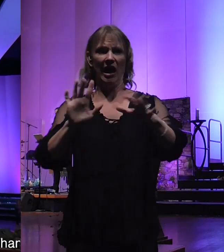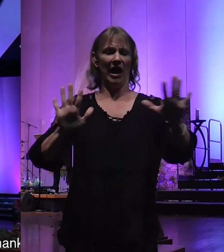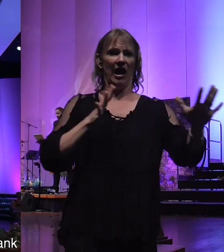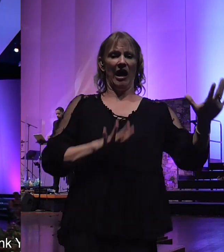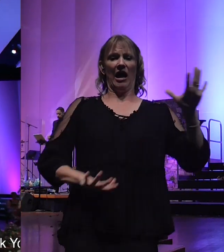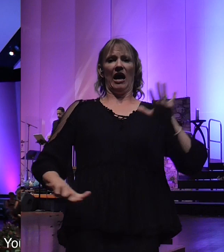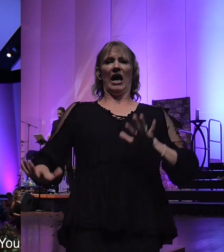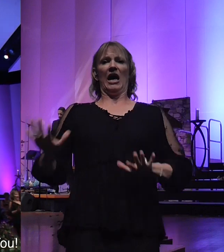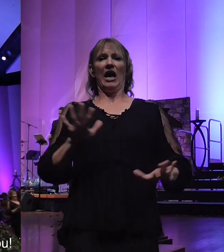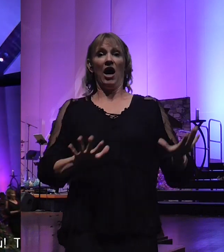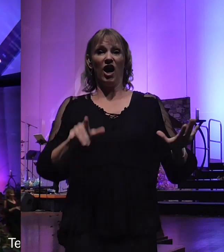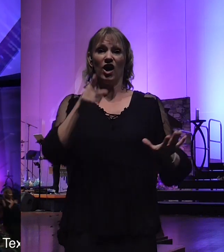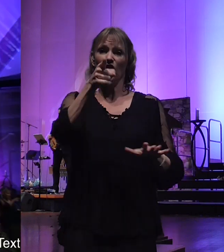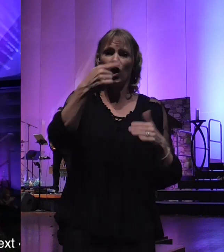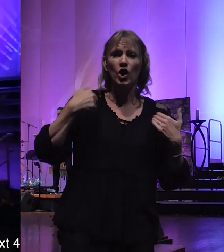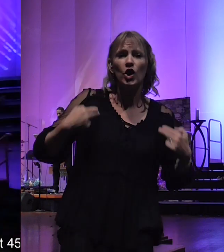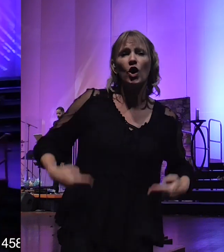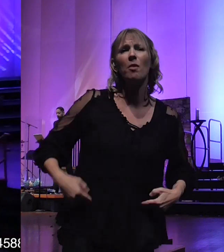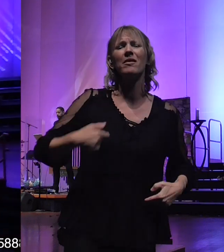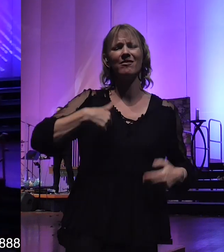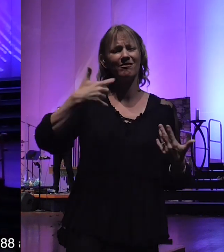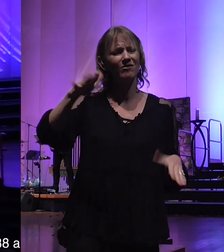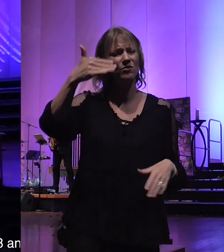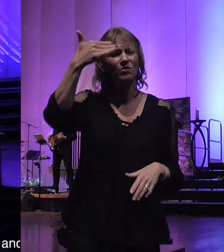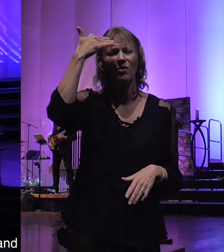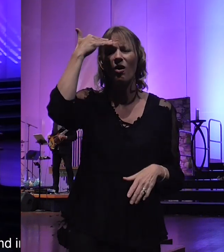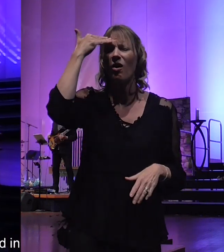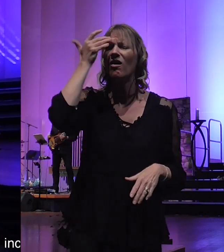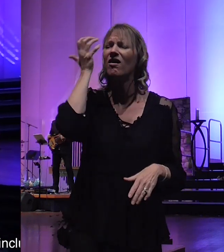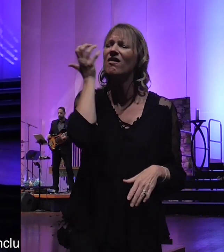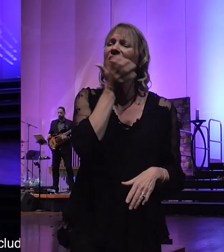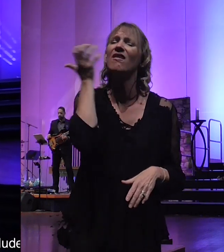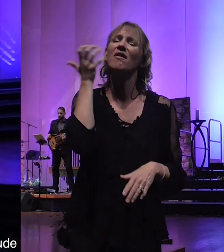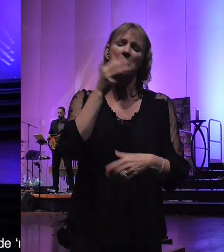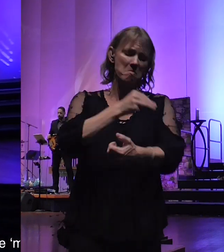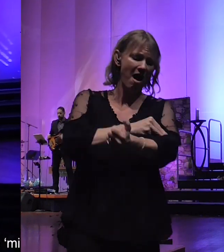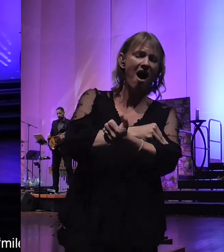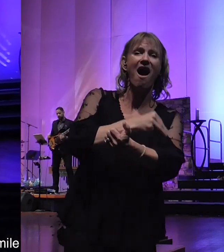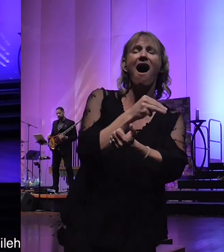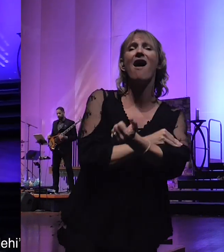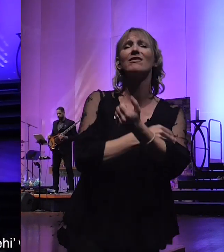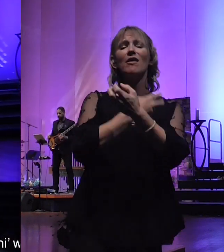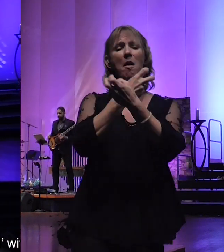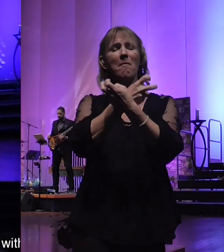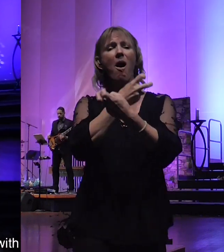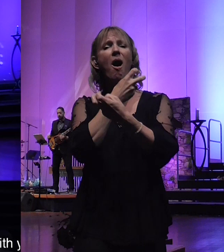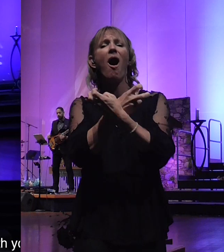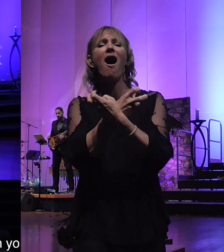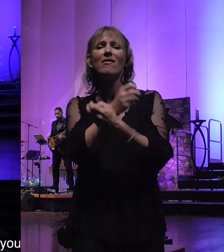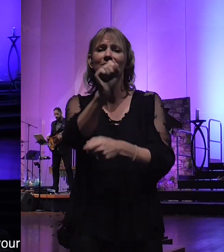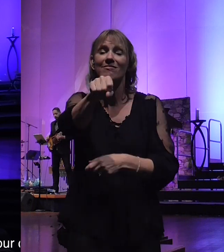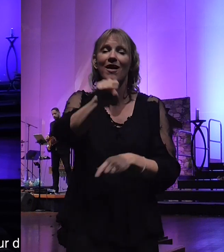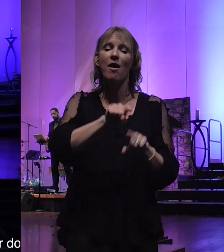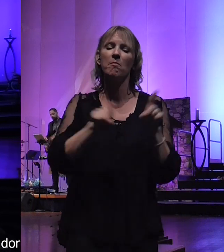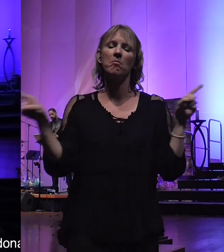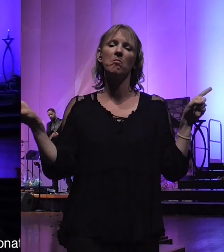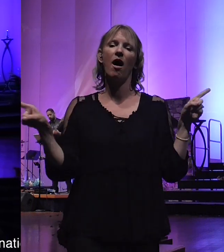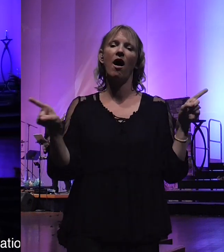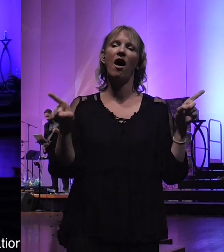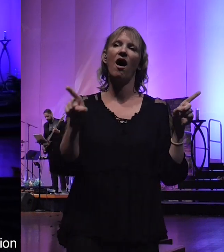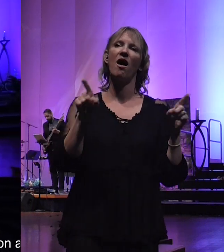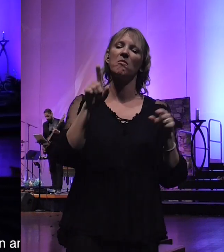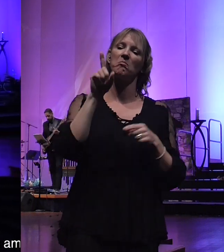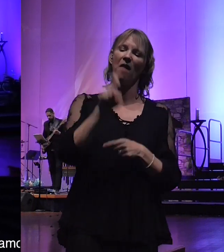You're human, I know, made of muscle and bone. But you